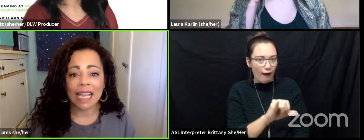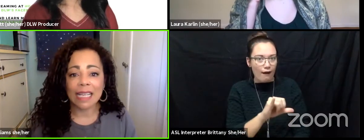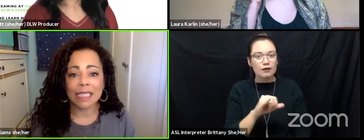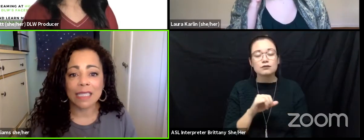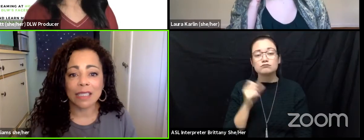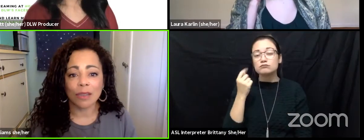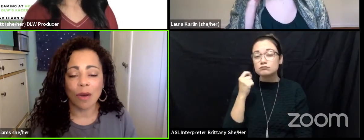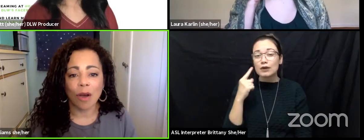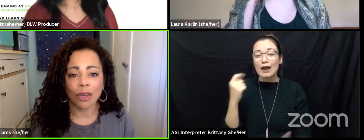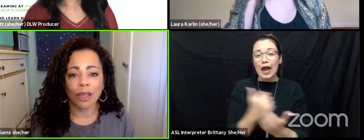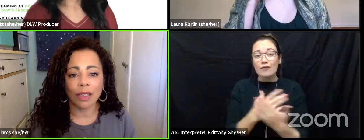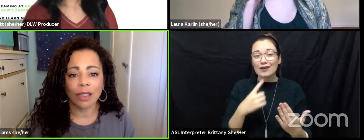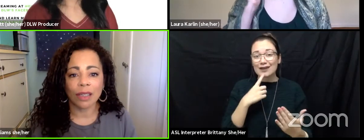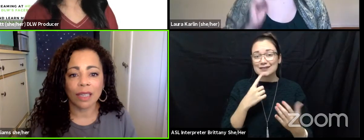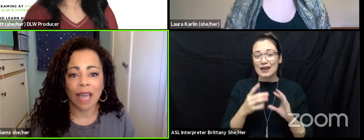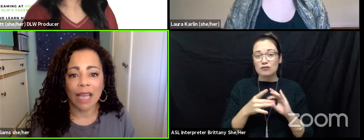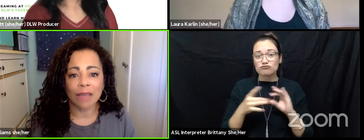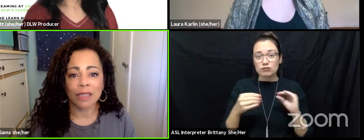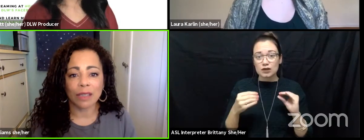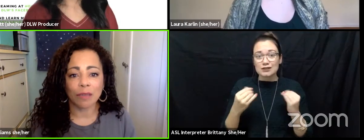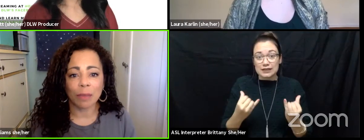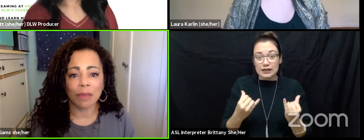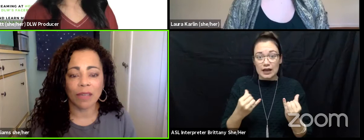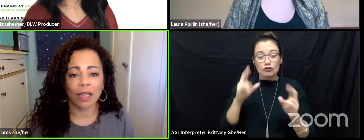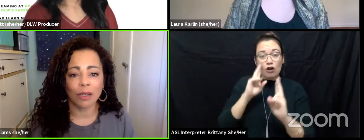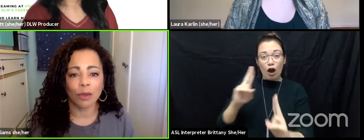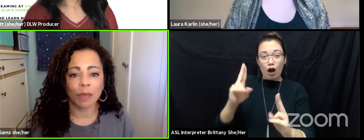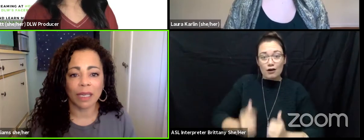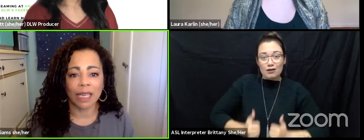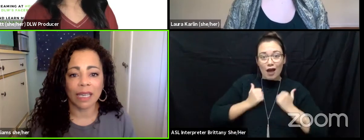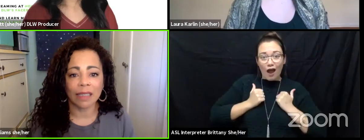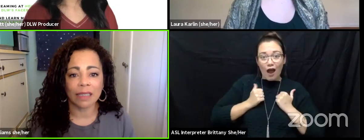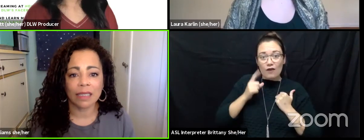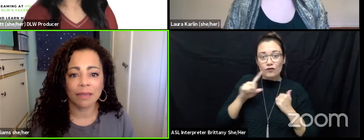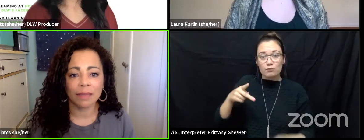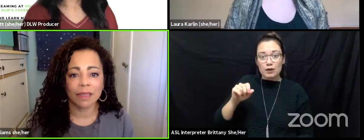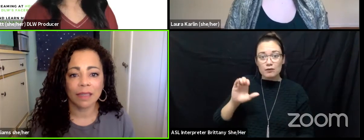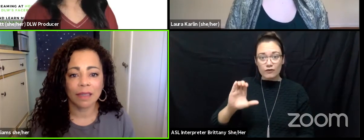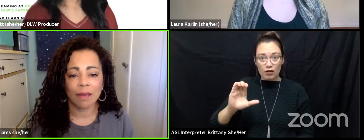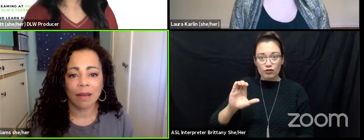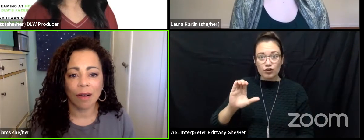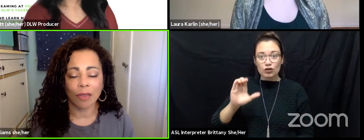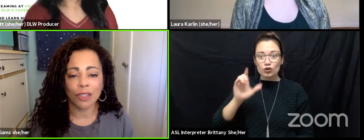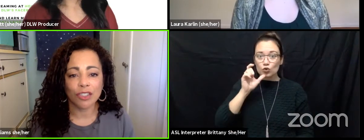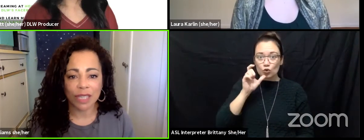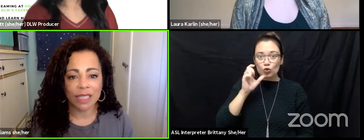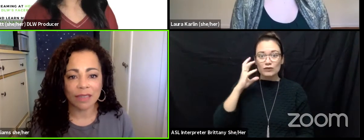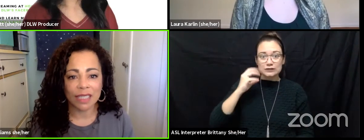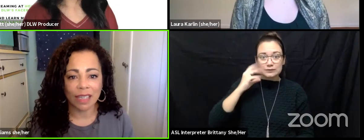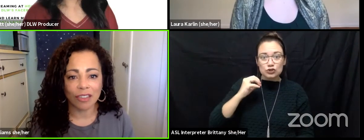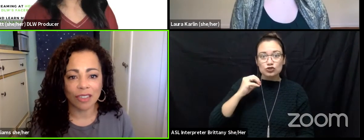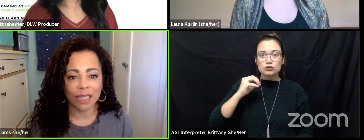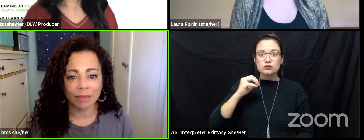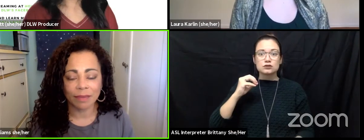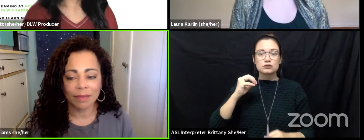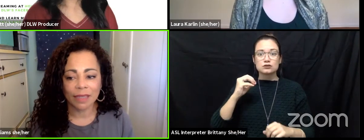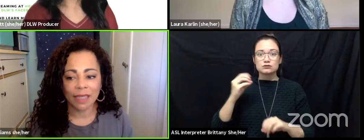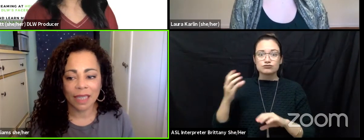today is to honor the lives of people of color who have been killed on the streets of this